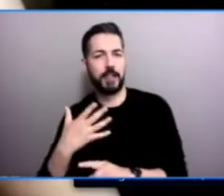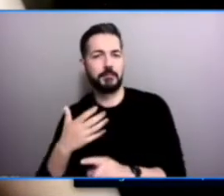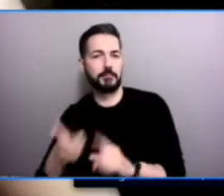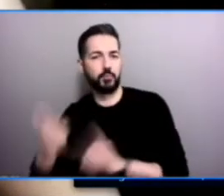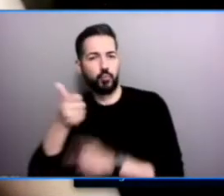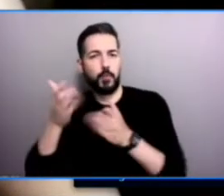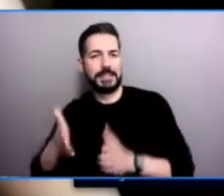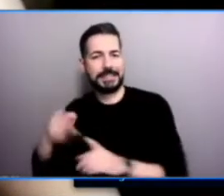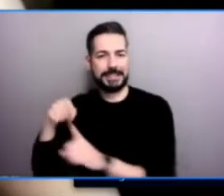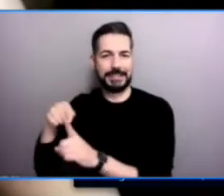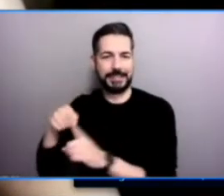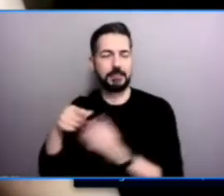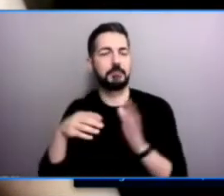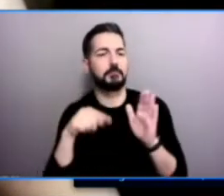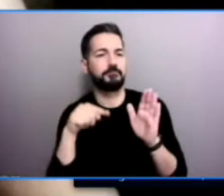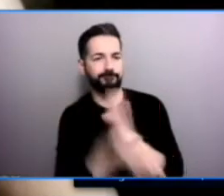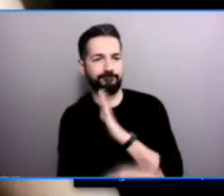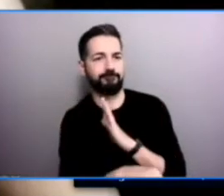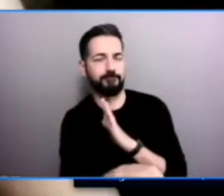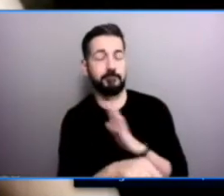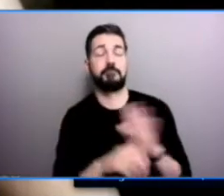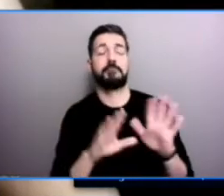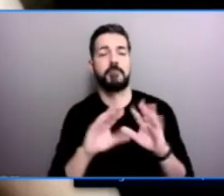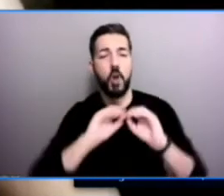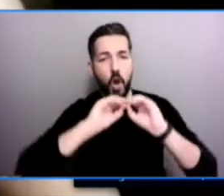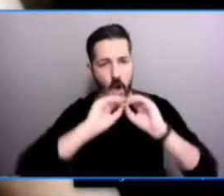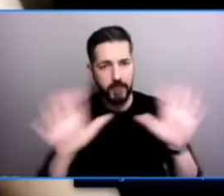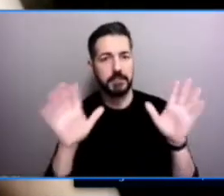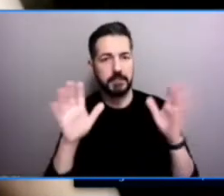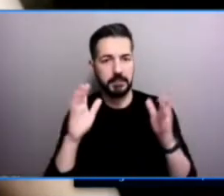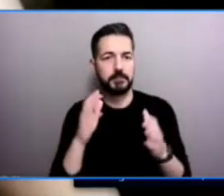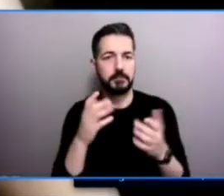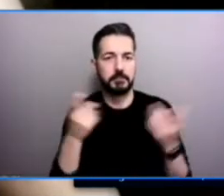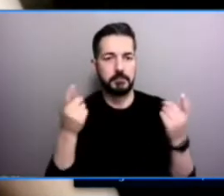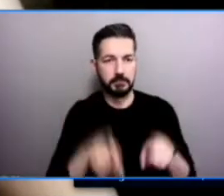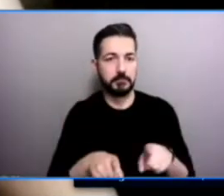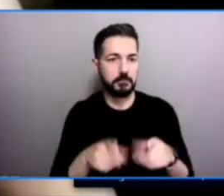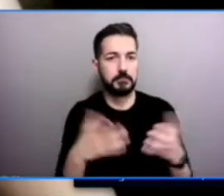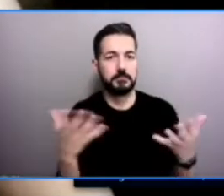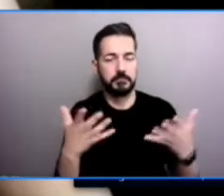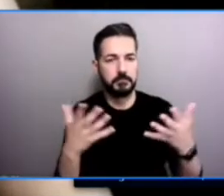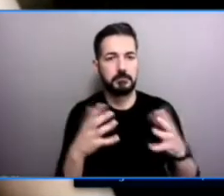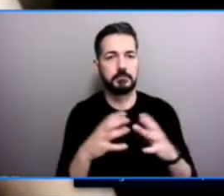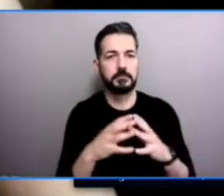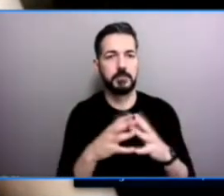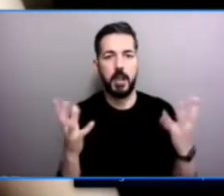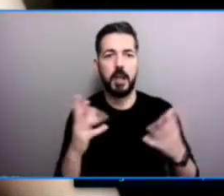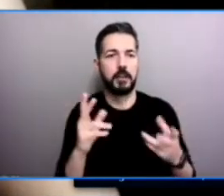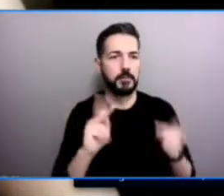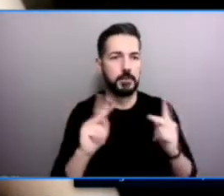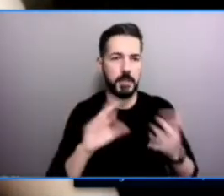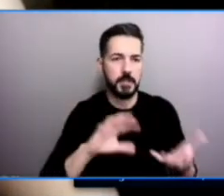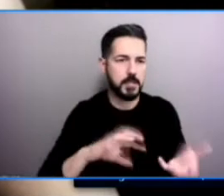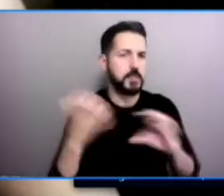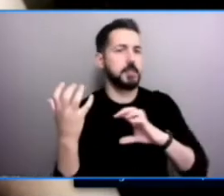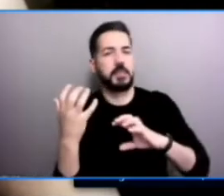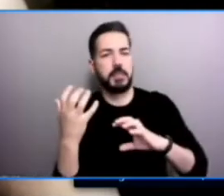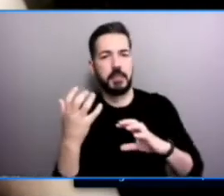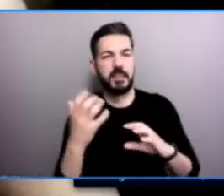we also relied pretty heavily on digital campaigning, social media, traditional media. Our other